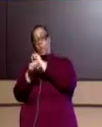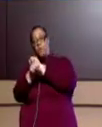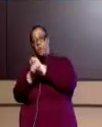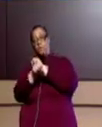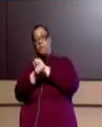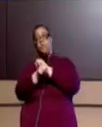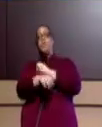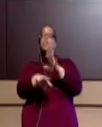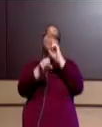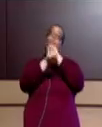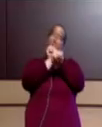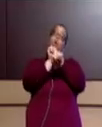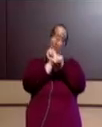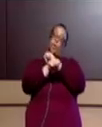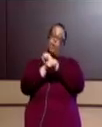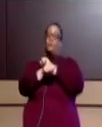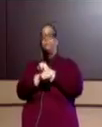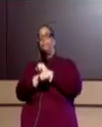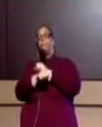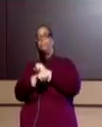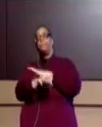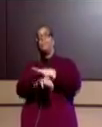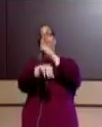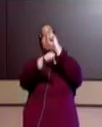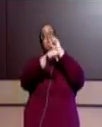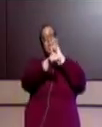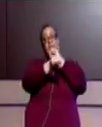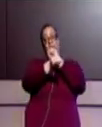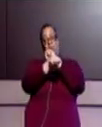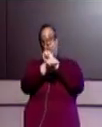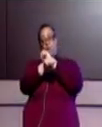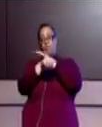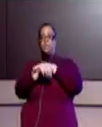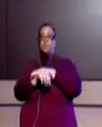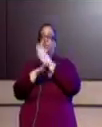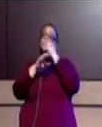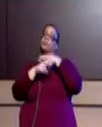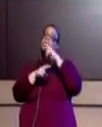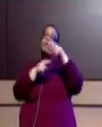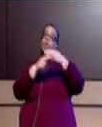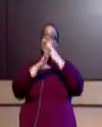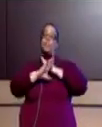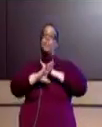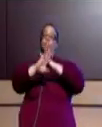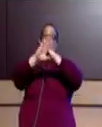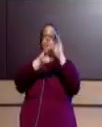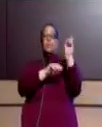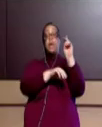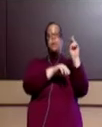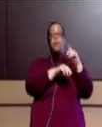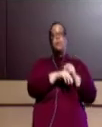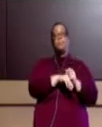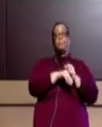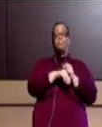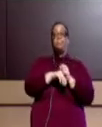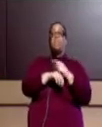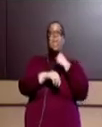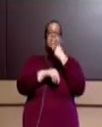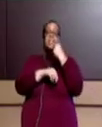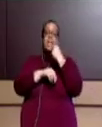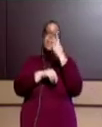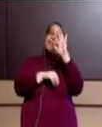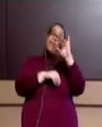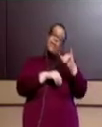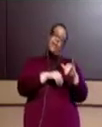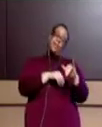You're a working name. It works. Your name is a strong tower. Somebody say that.